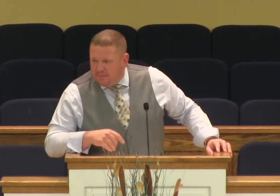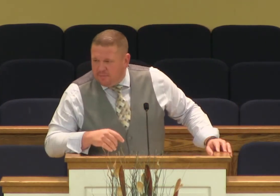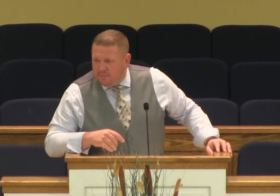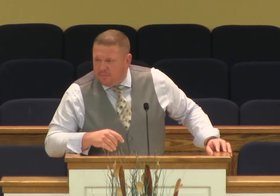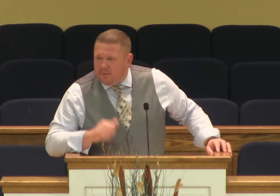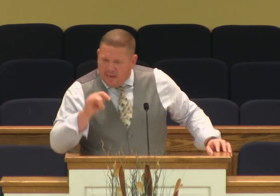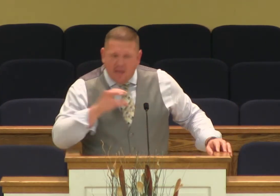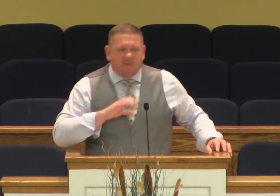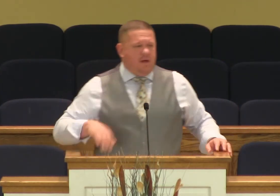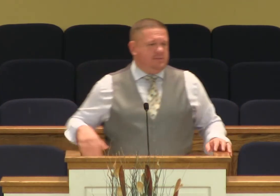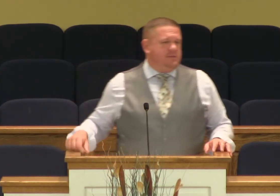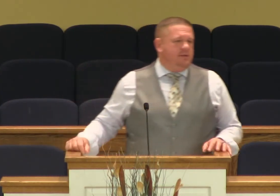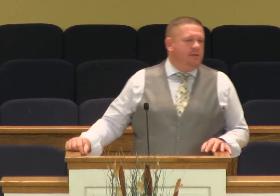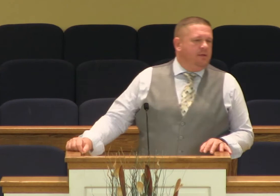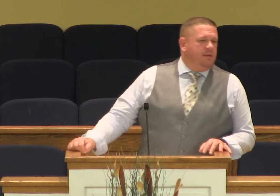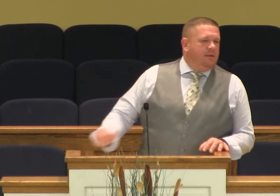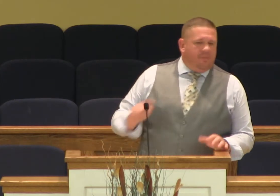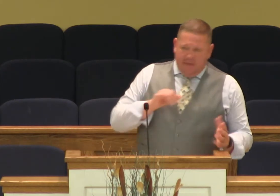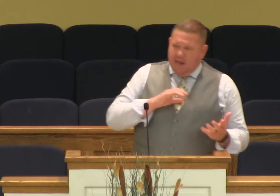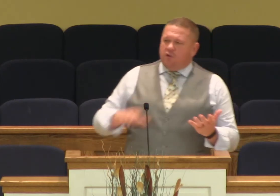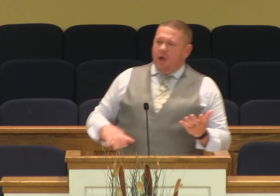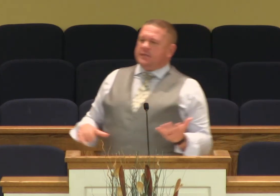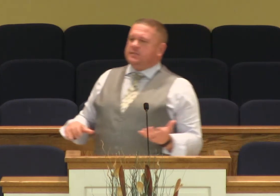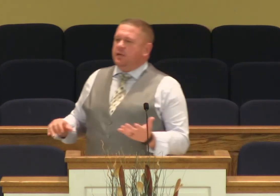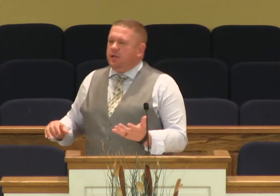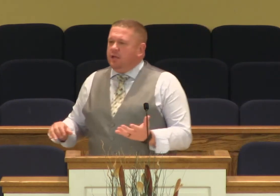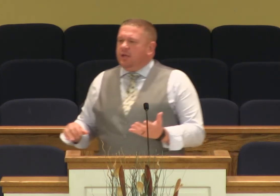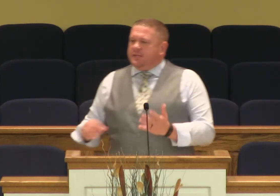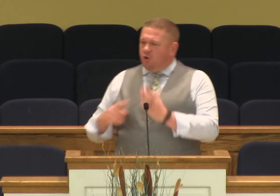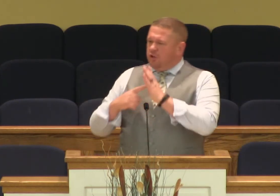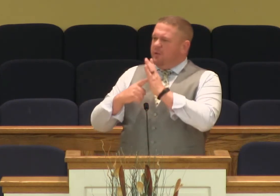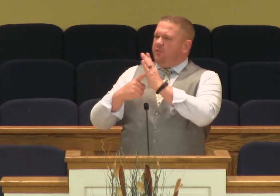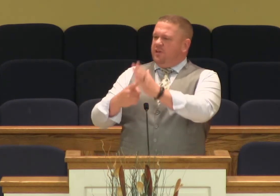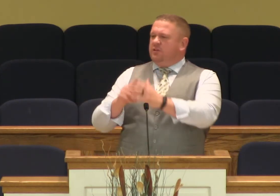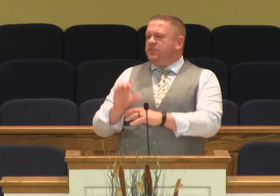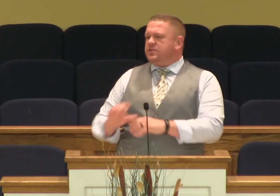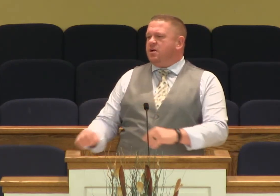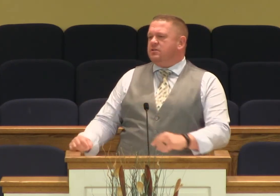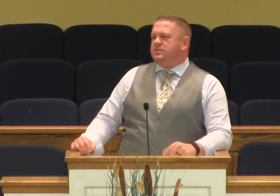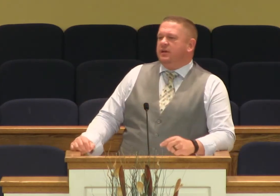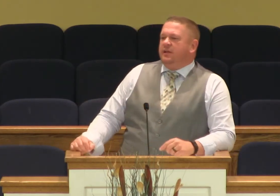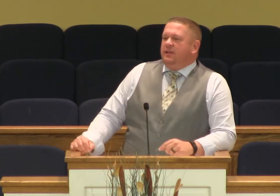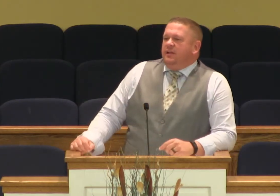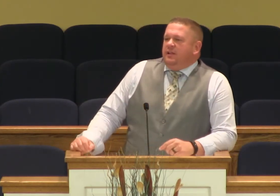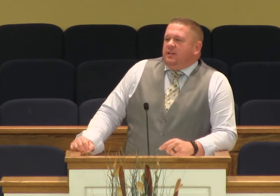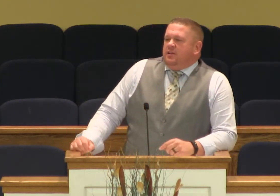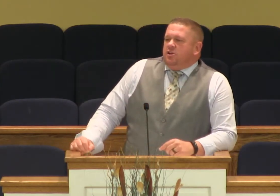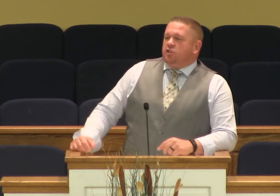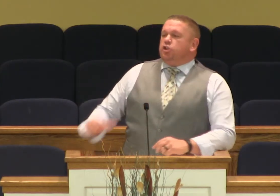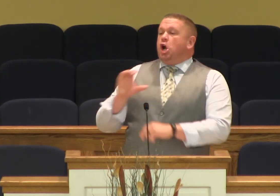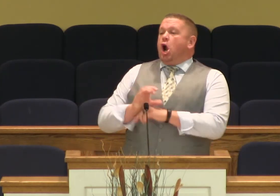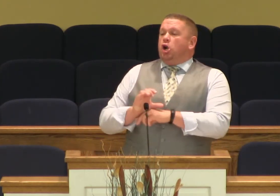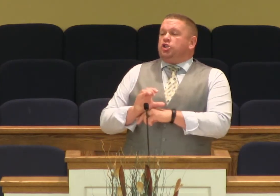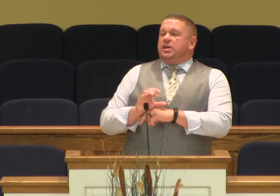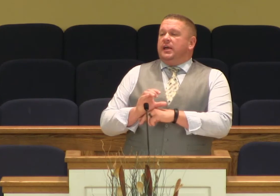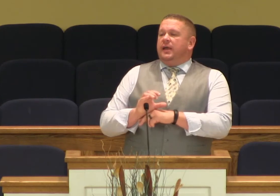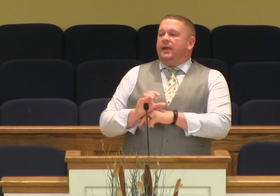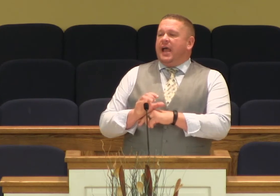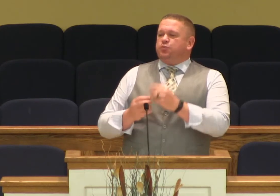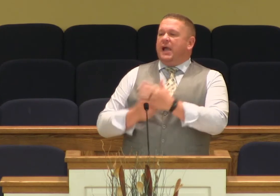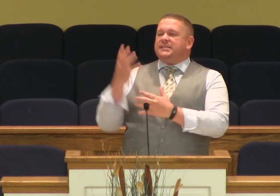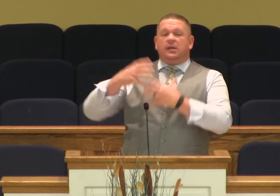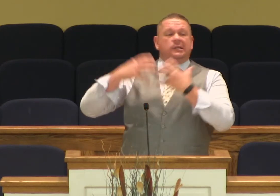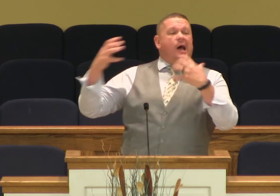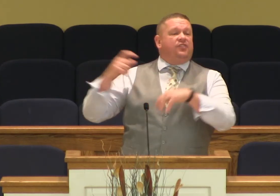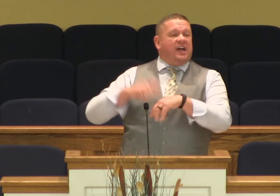that? The Antichrist. The Antichrist is going to be revealed to the church. So the church